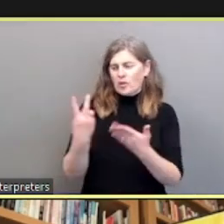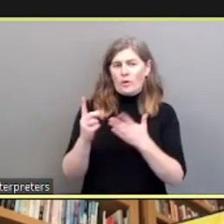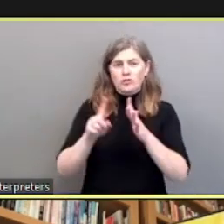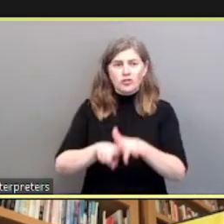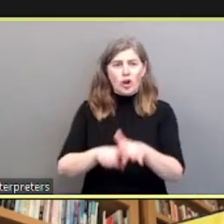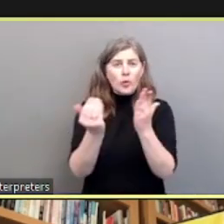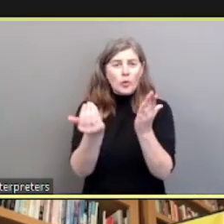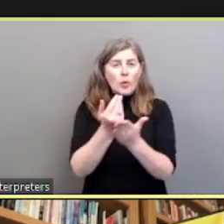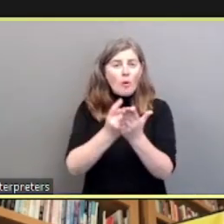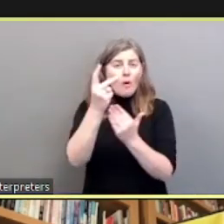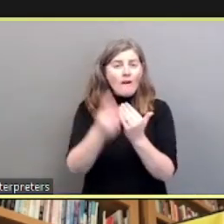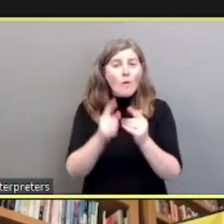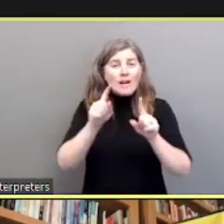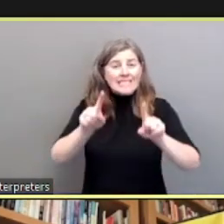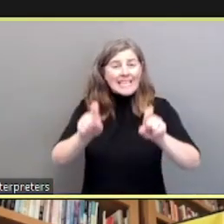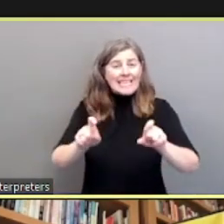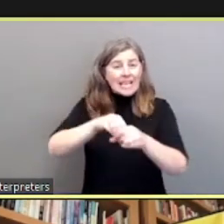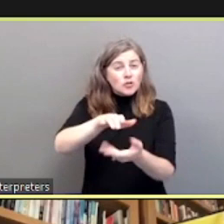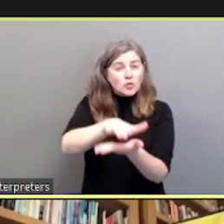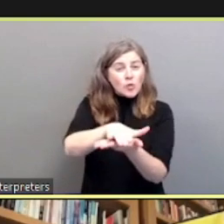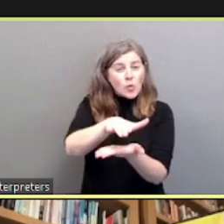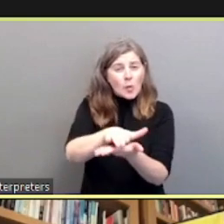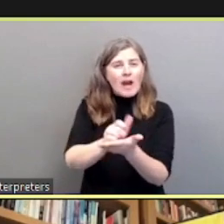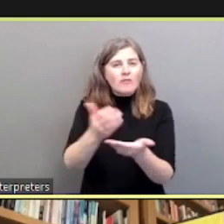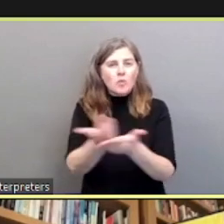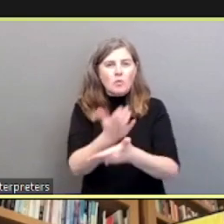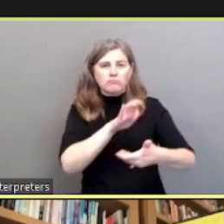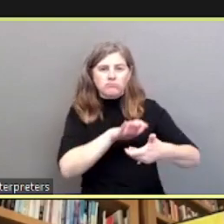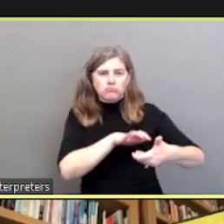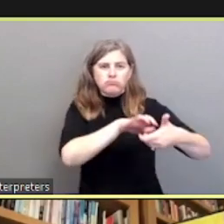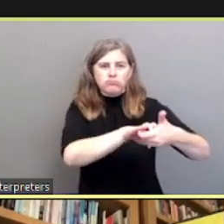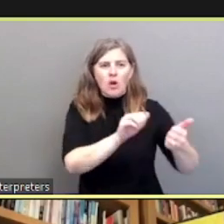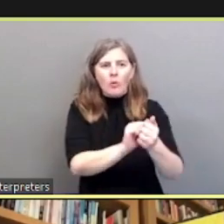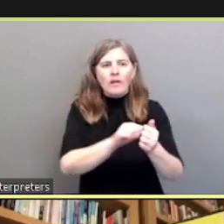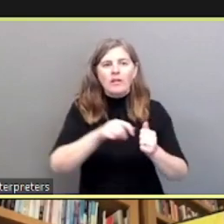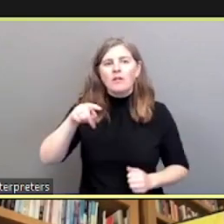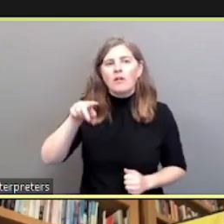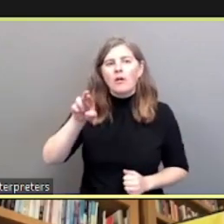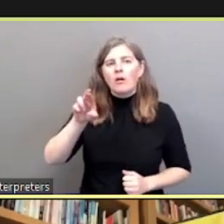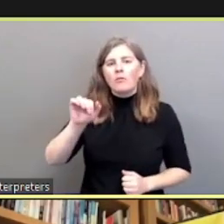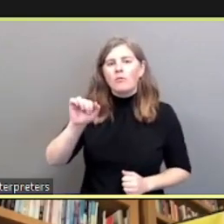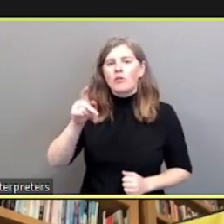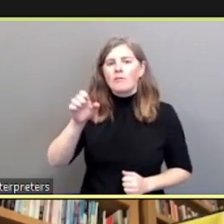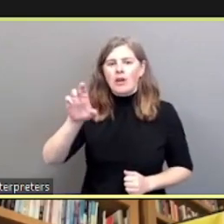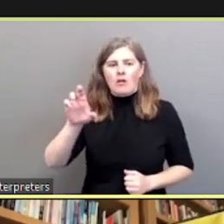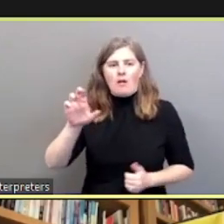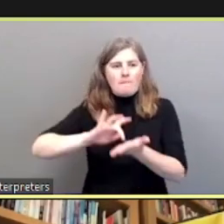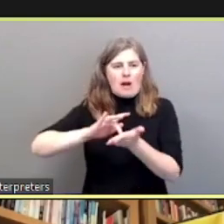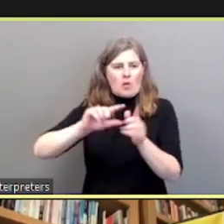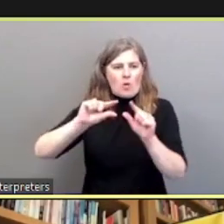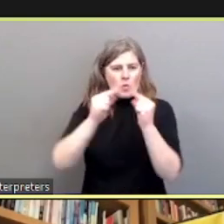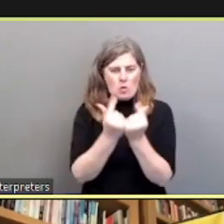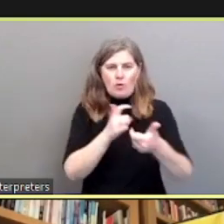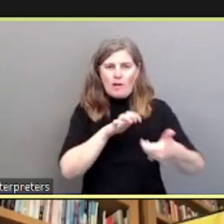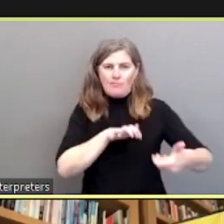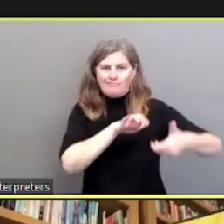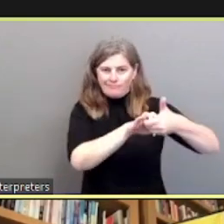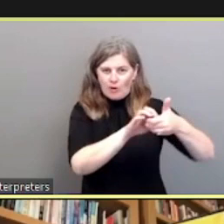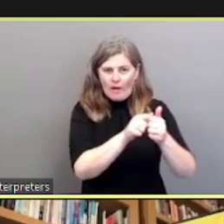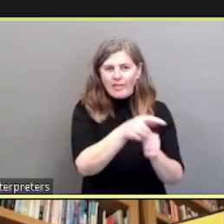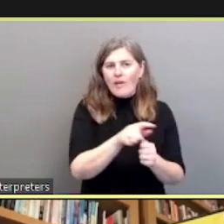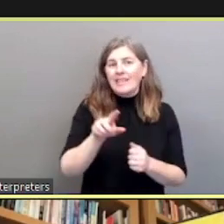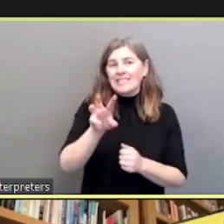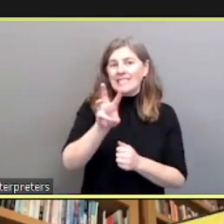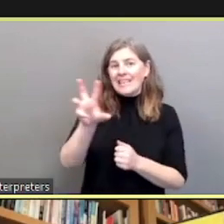for testing in the schools. We have a new partnership with the Premier Medical Group. And we've got a $63